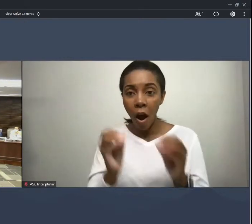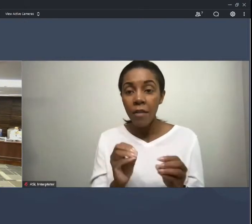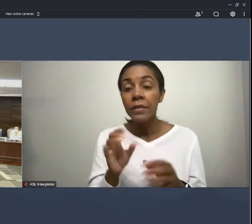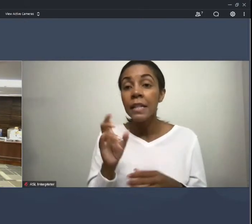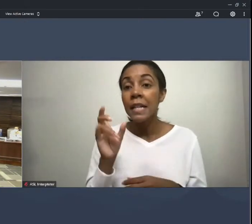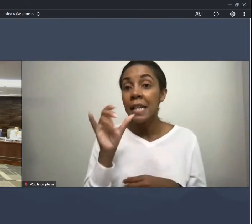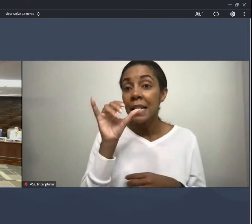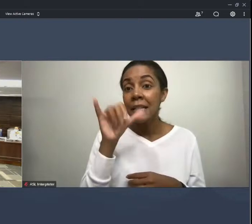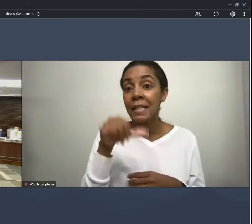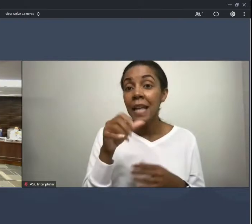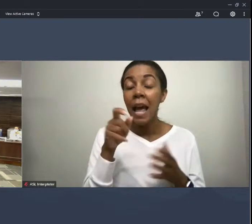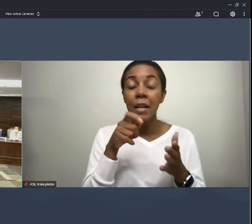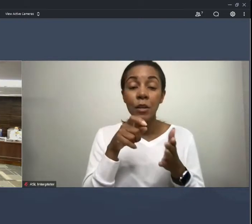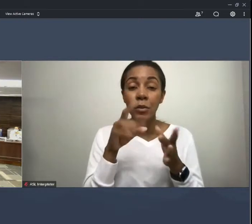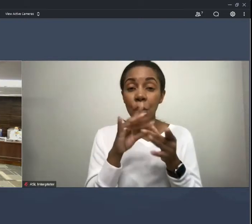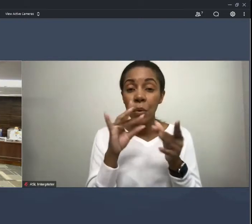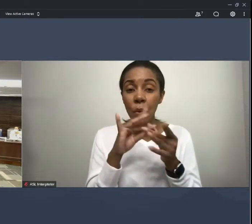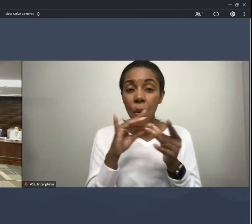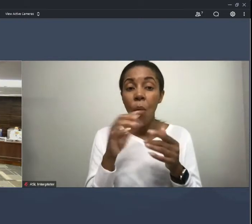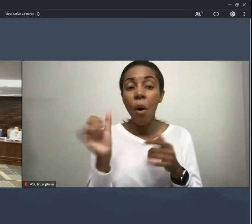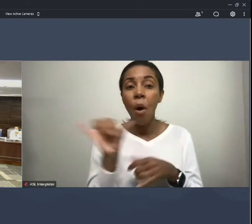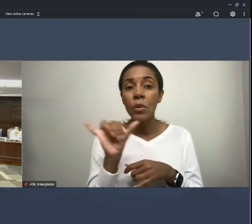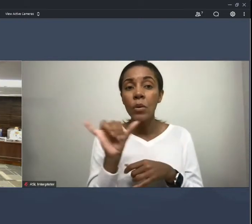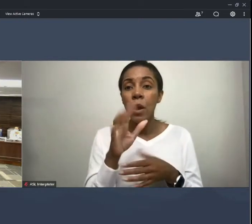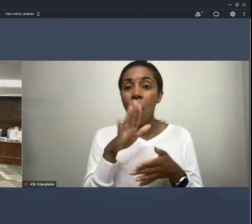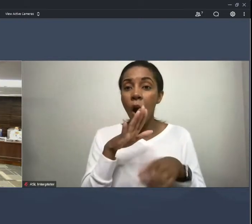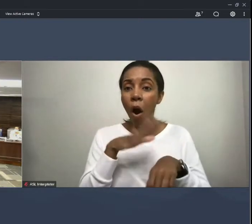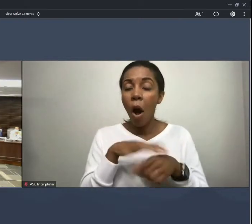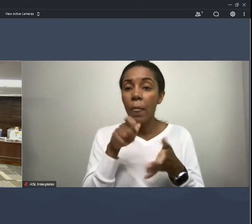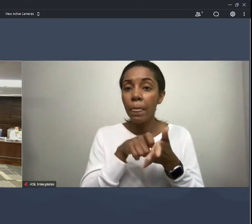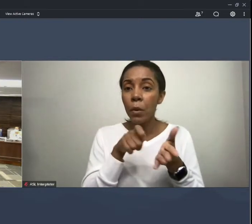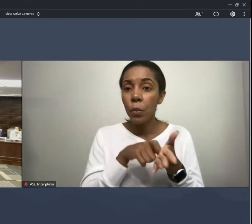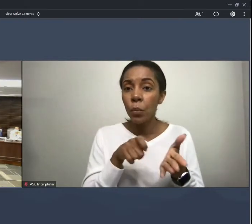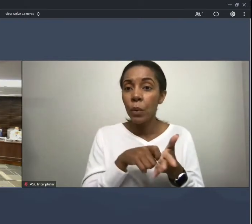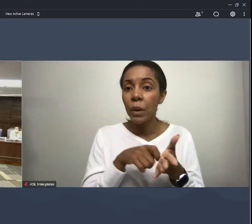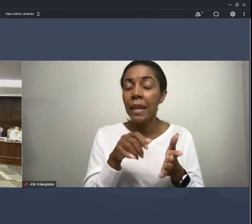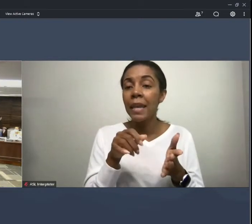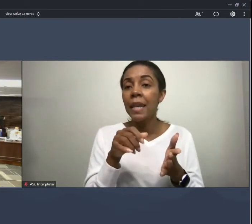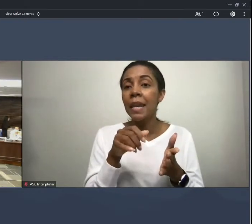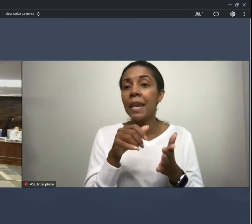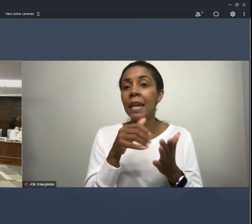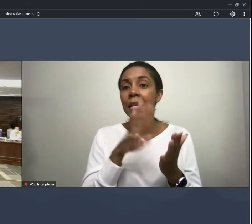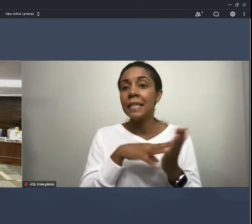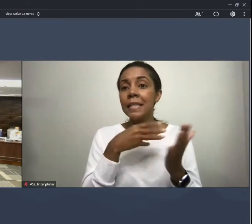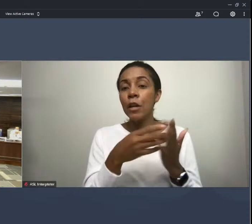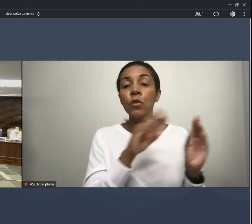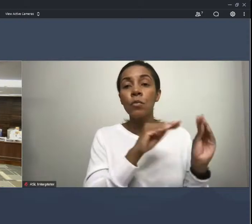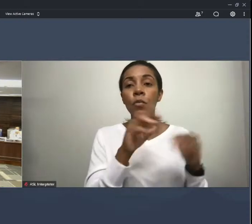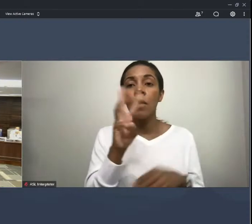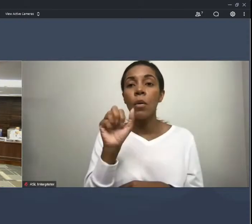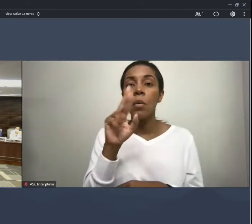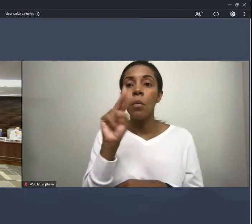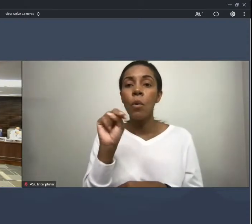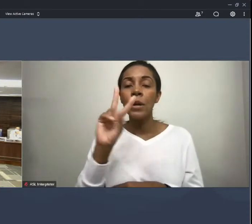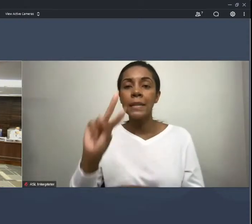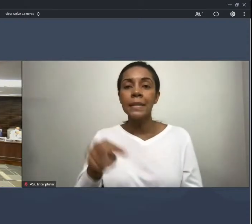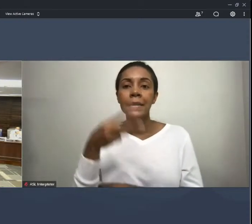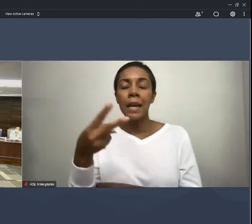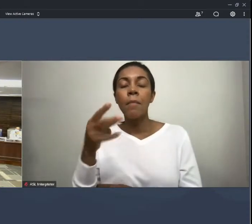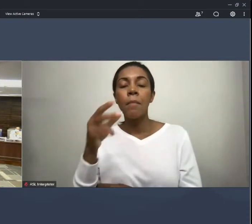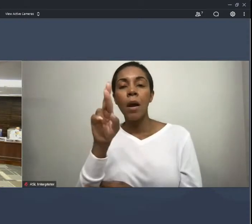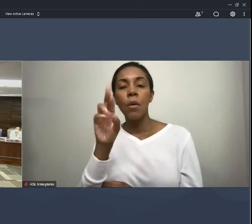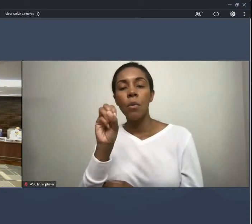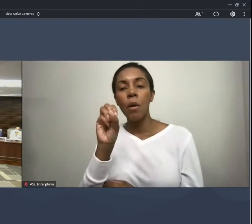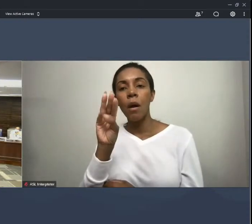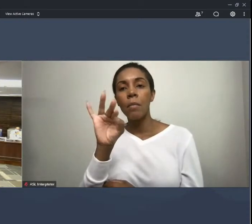also be on the regular agenda. So moved. Second. Moved by Warren, second by Councilwoman Robinson.